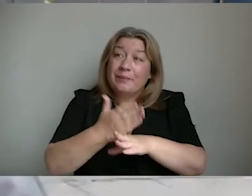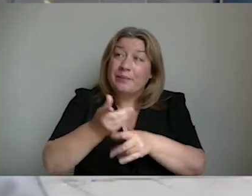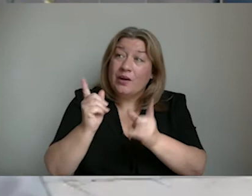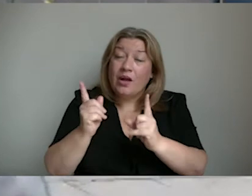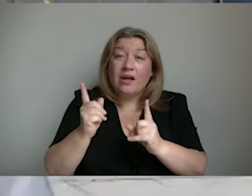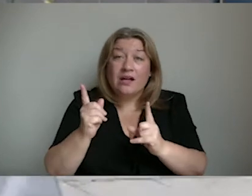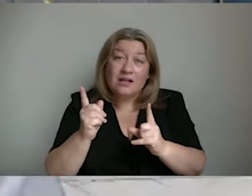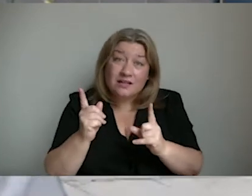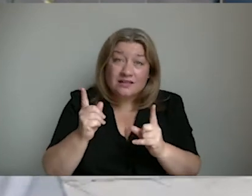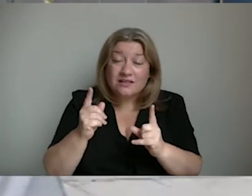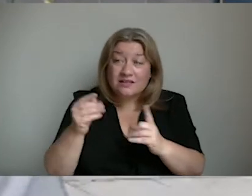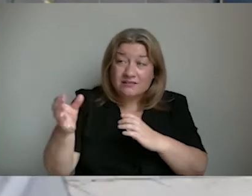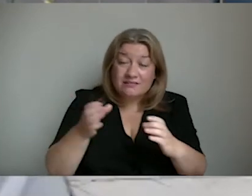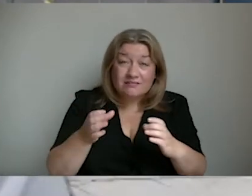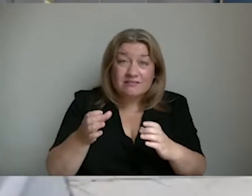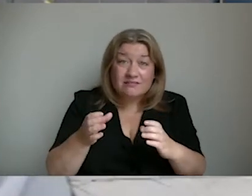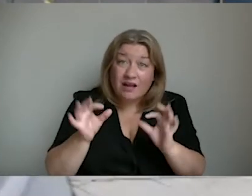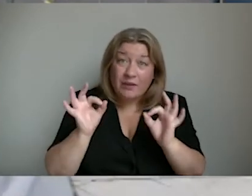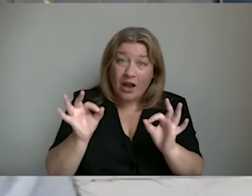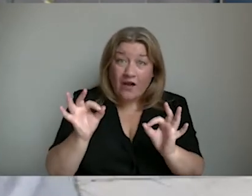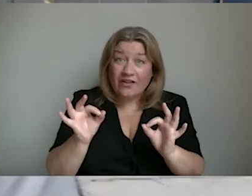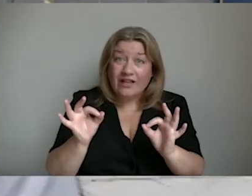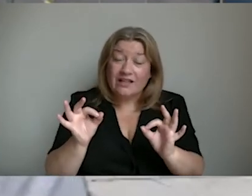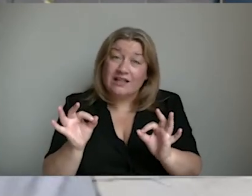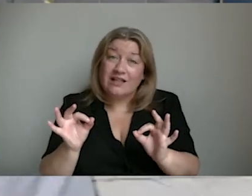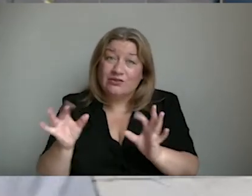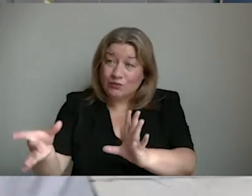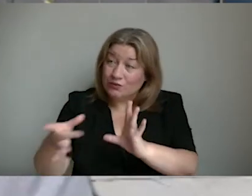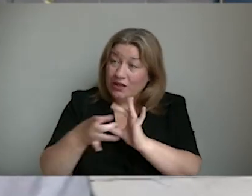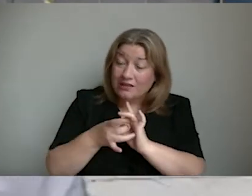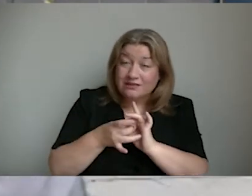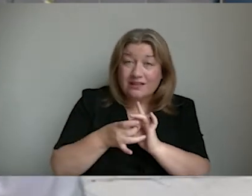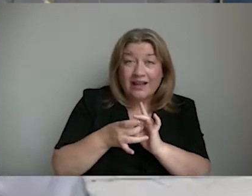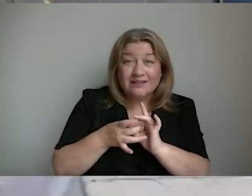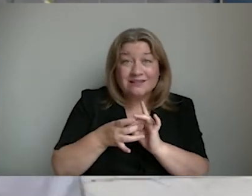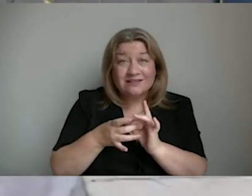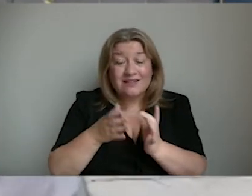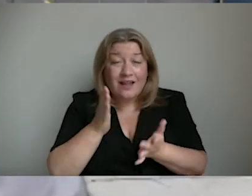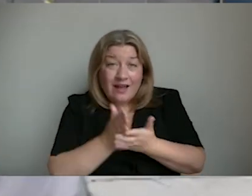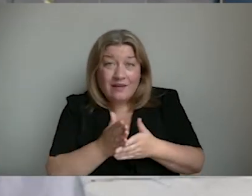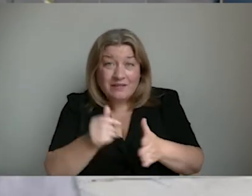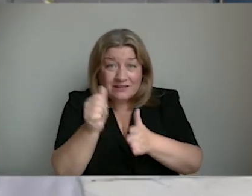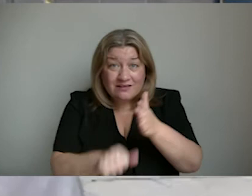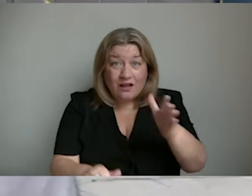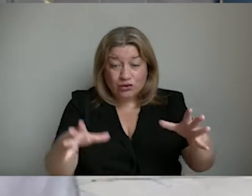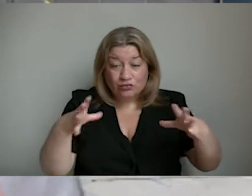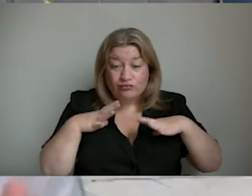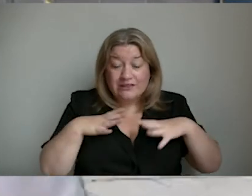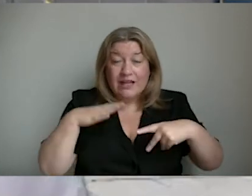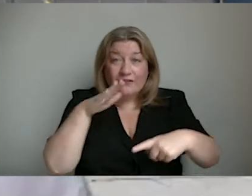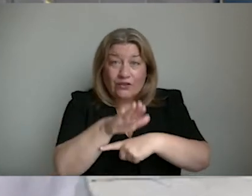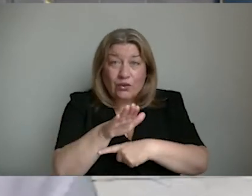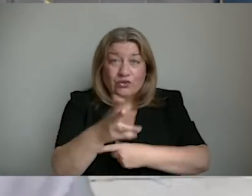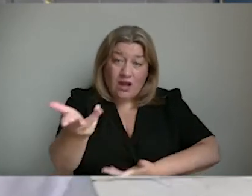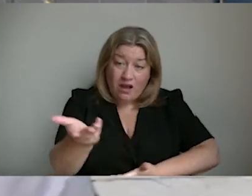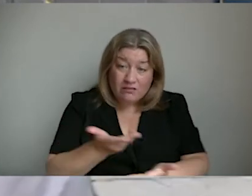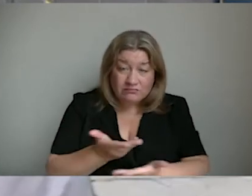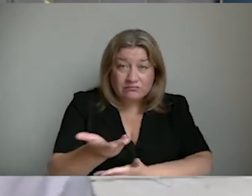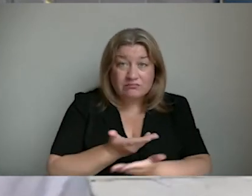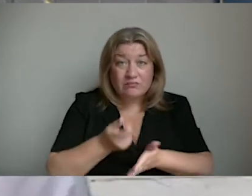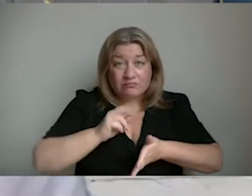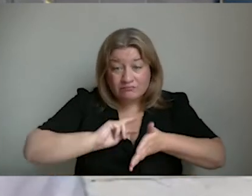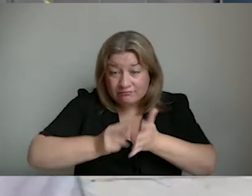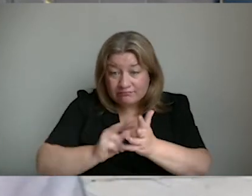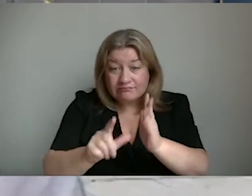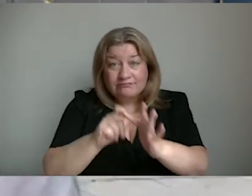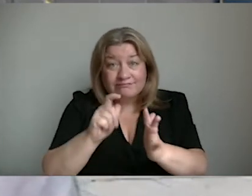be considering taking on an apprentice as well. Now's a perfect time to kind of get in touch with us, and you can start getting ready and